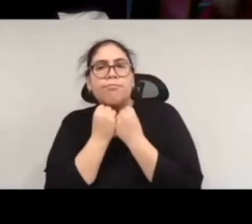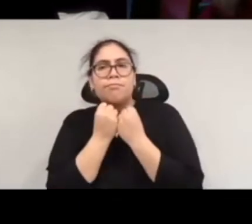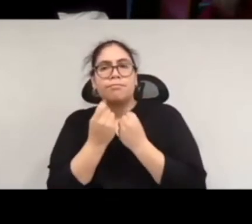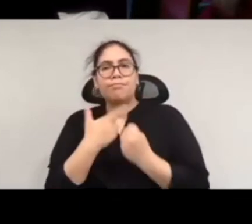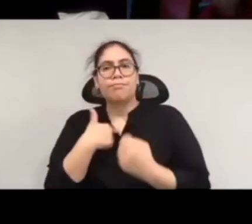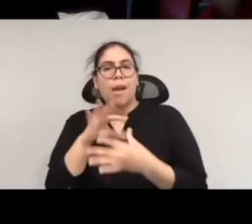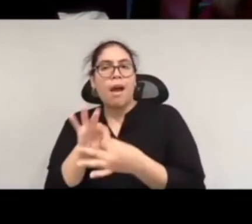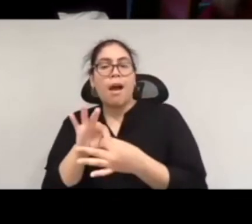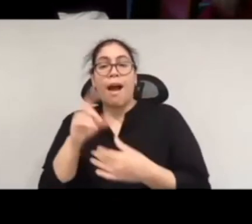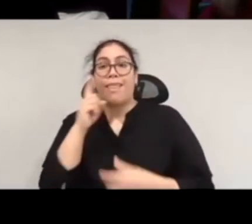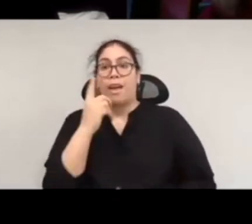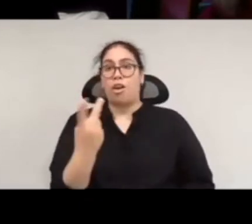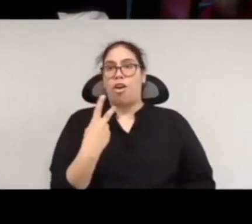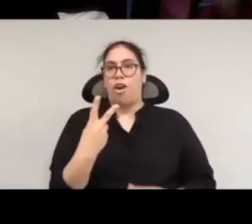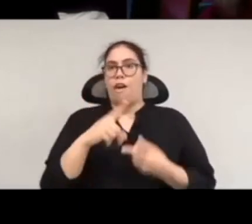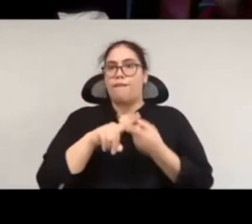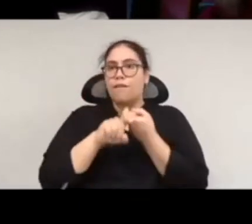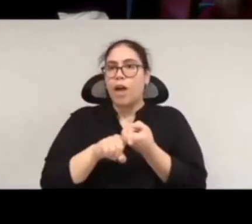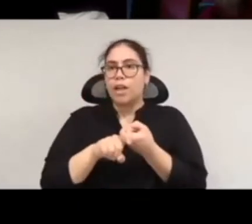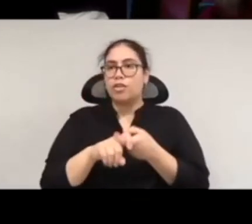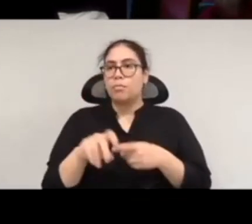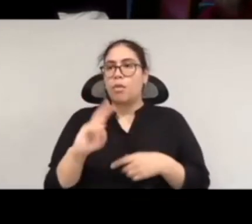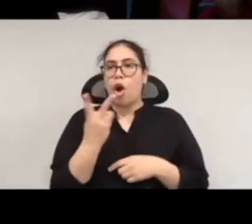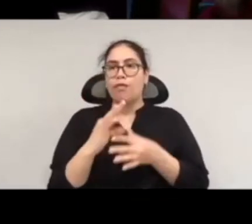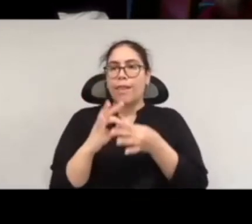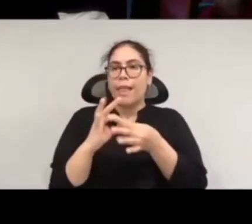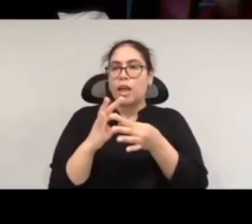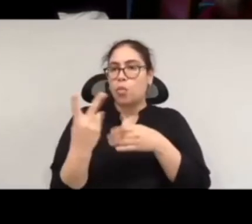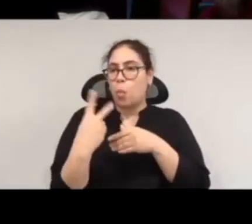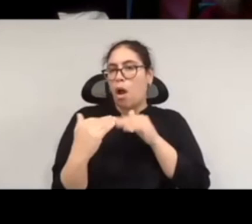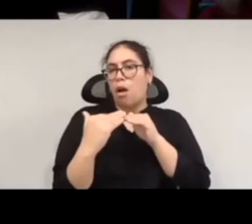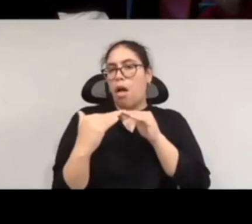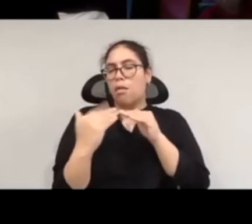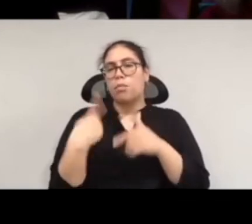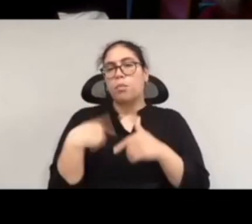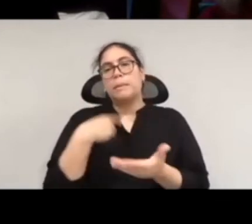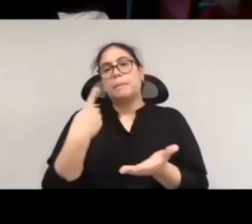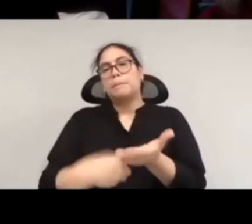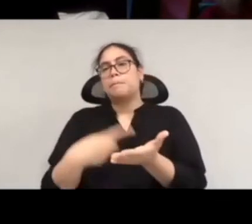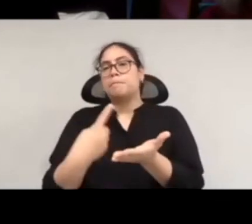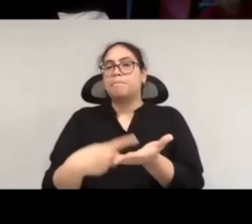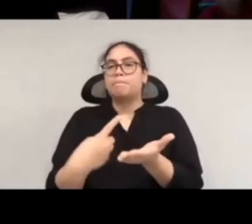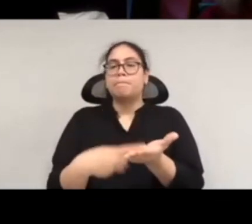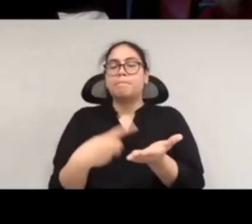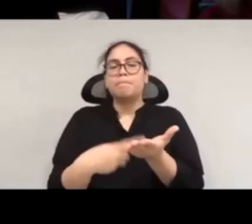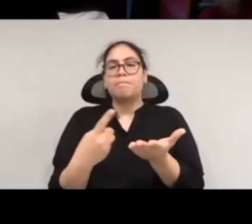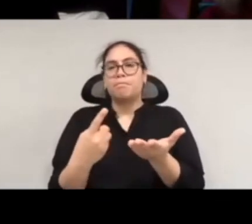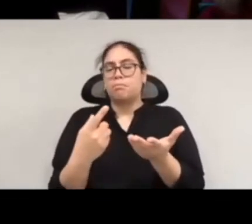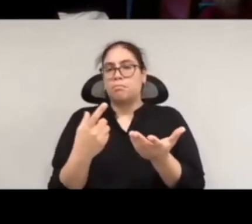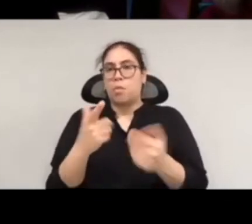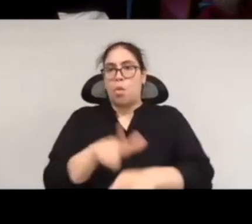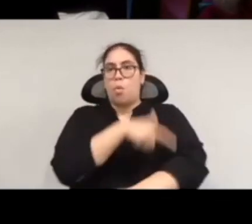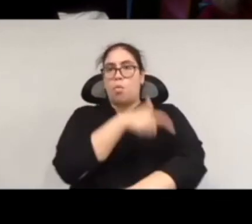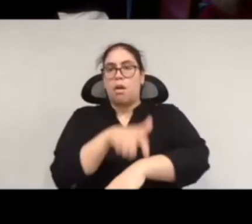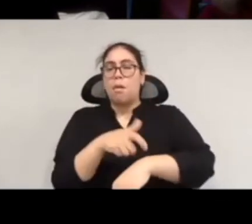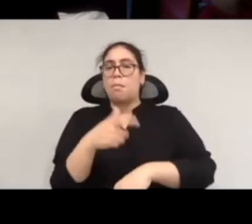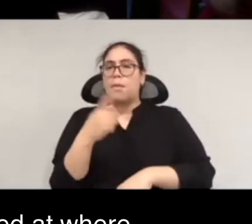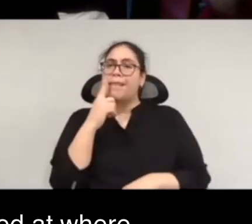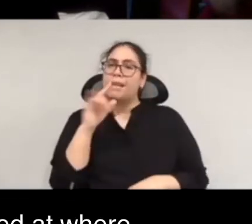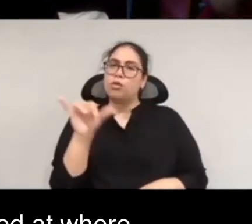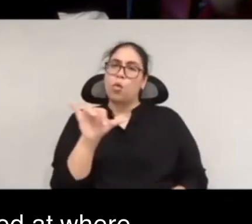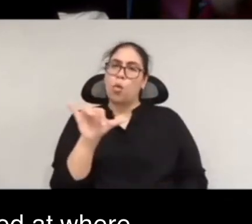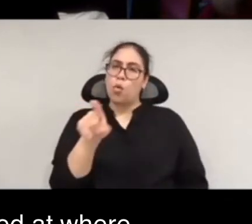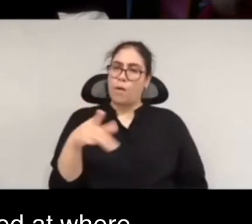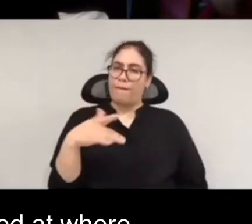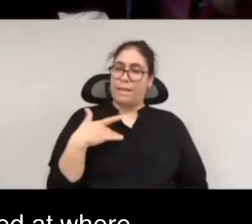friendship and our relationship as colleagues, and we talk about this at length, that you've come to a place also that